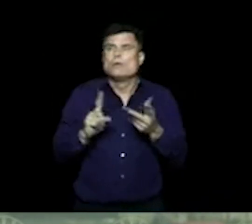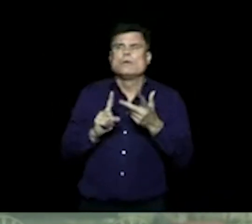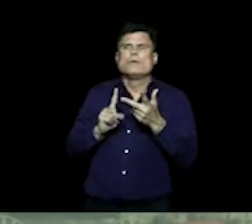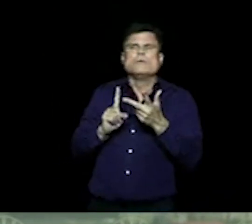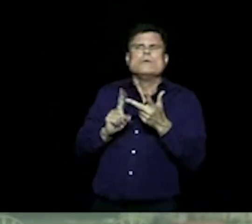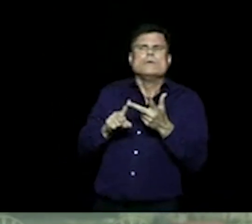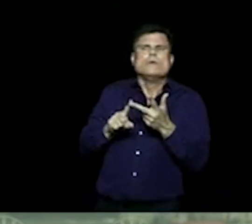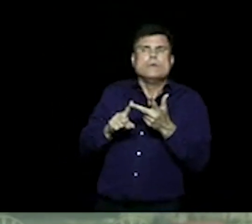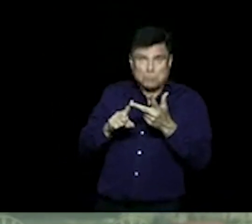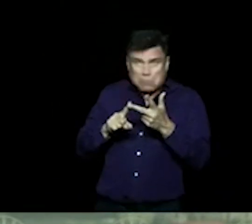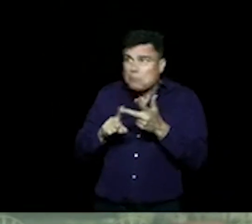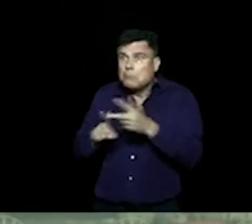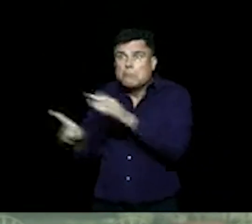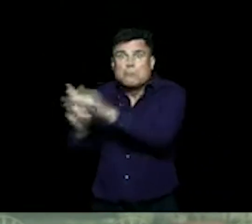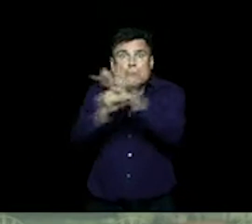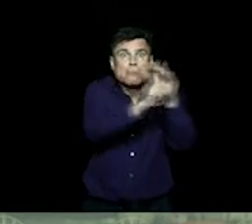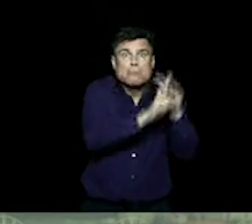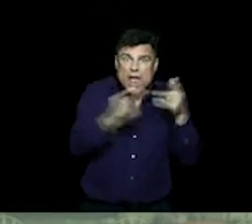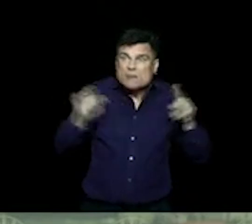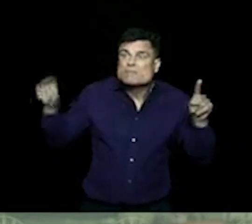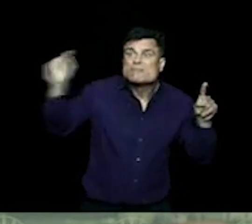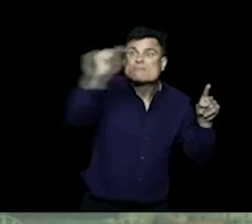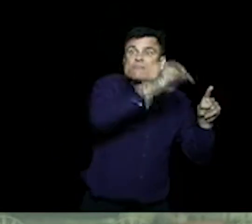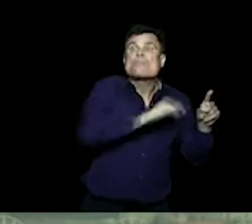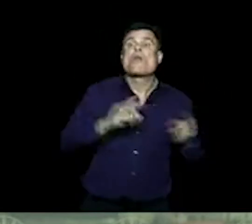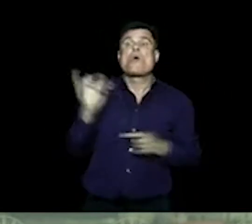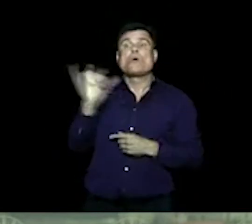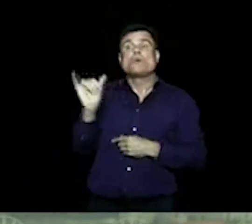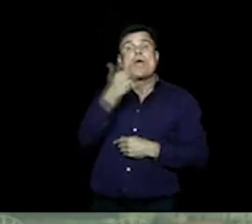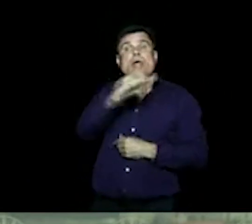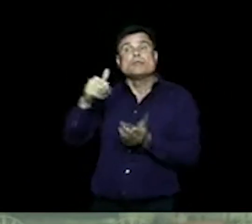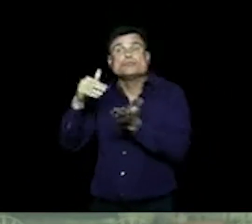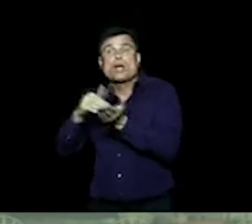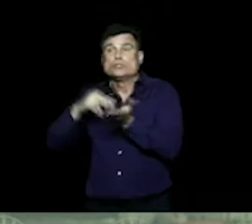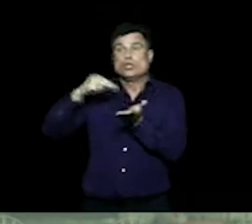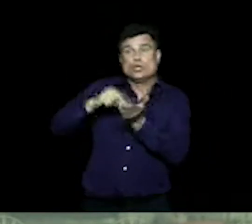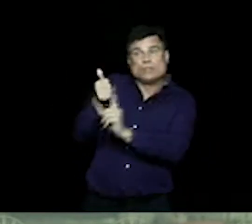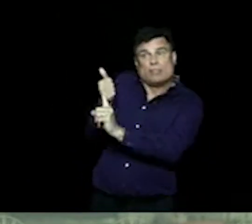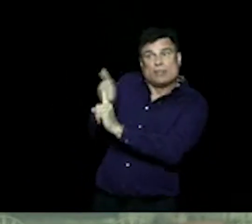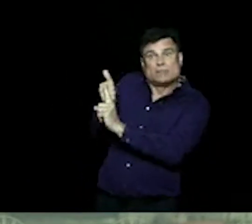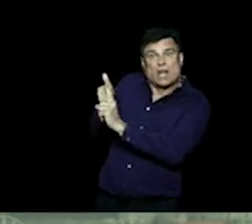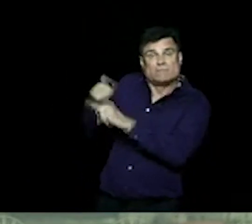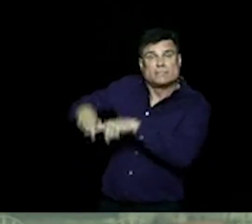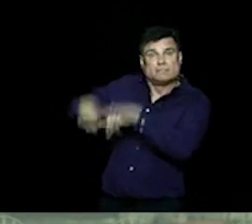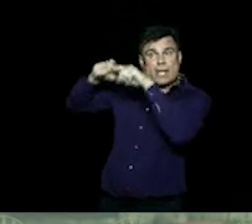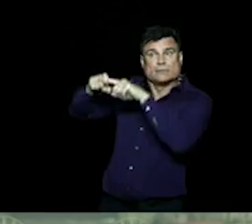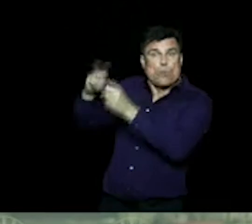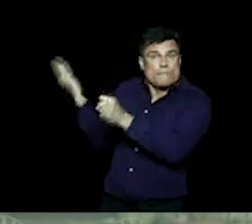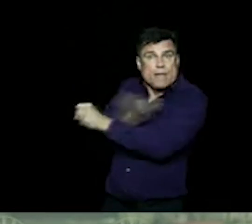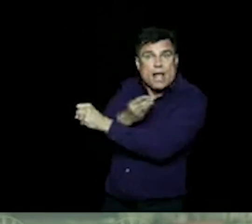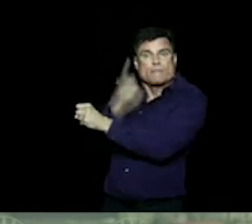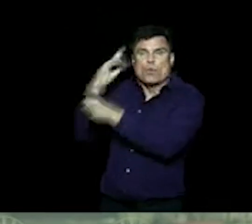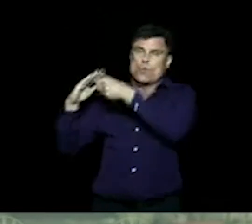suspended, fired, or put on leave. Well, these issues came to my attention last night. So on